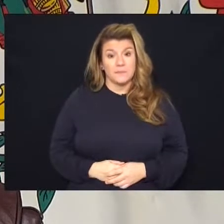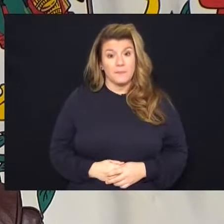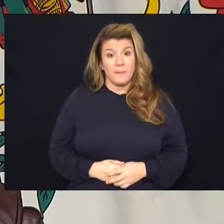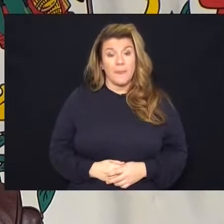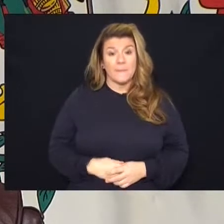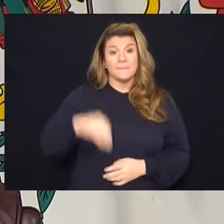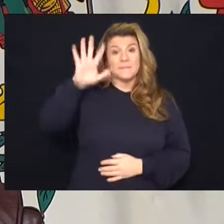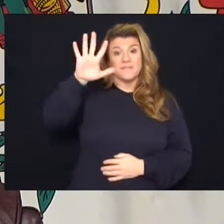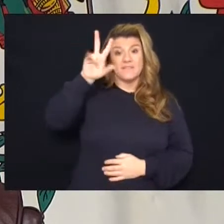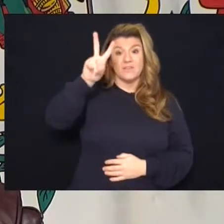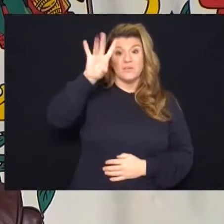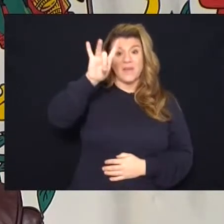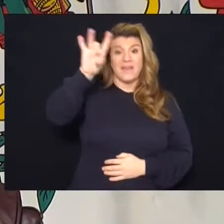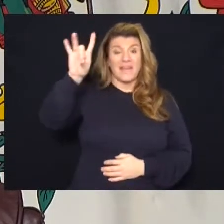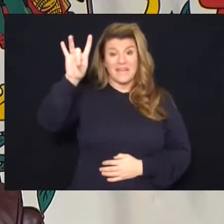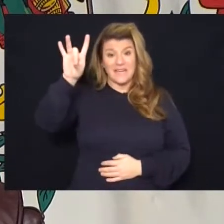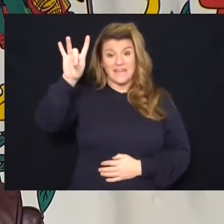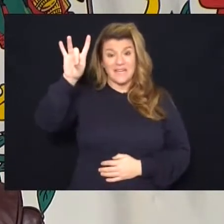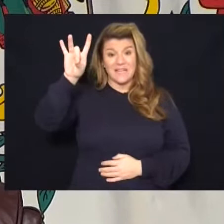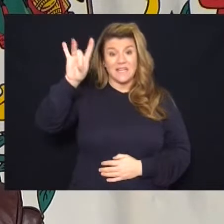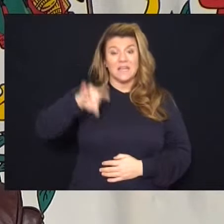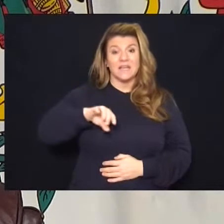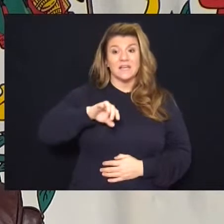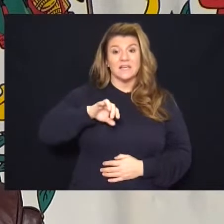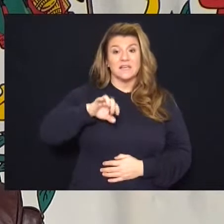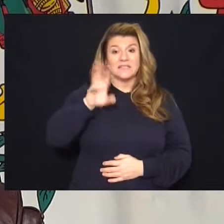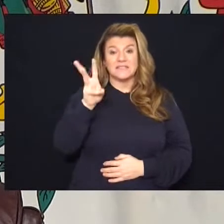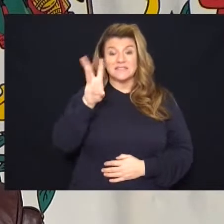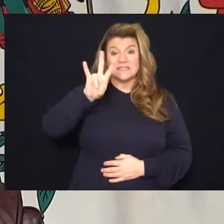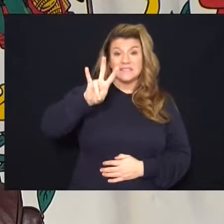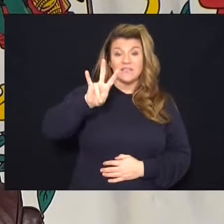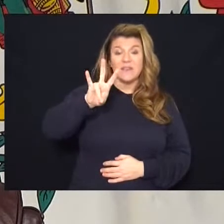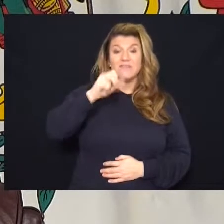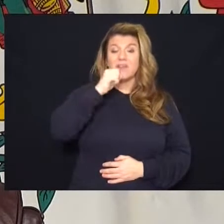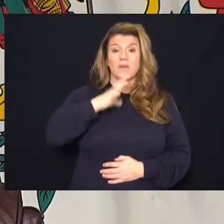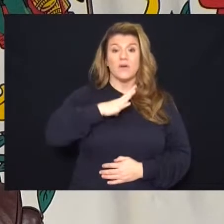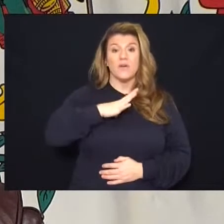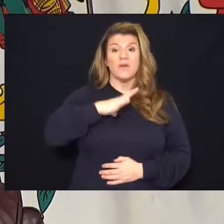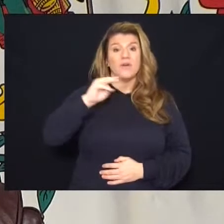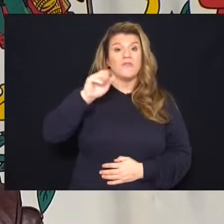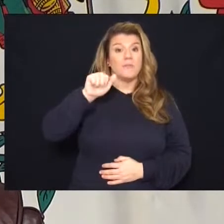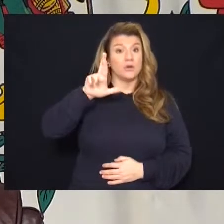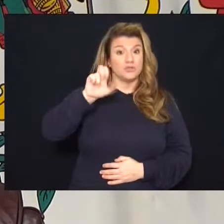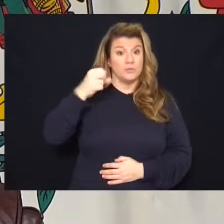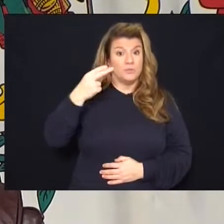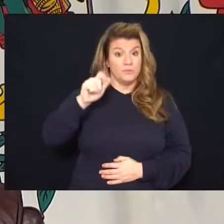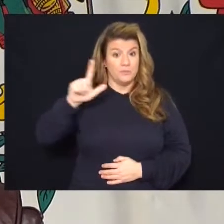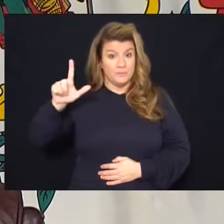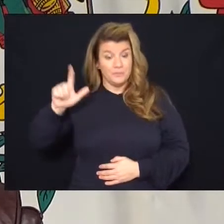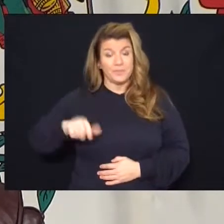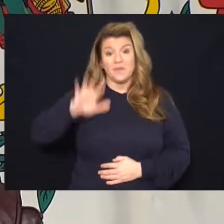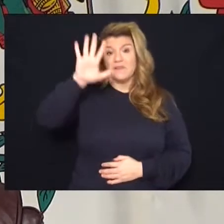The 5,288th death in West Virginia is a 67-year-old female from Marshall County.